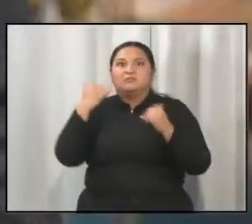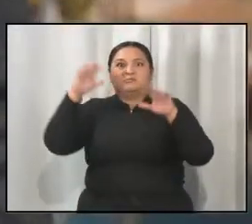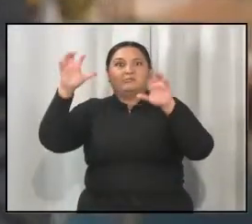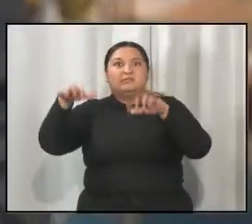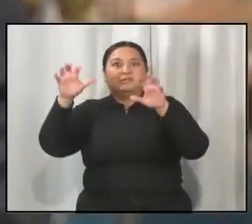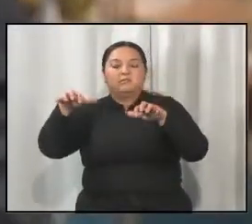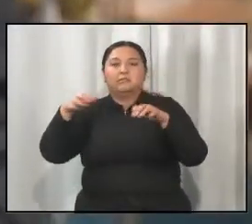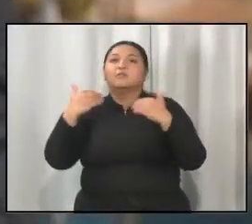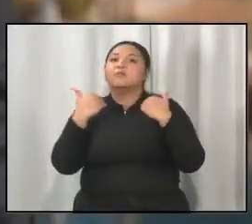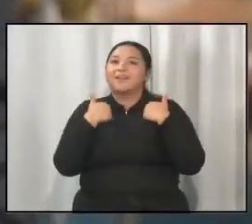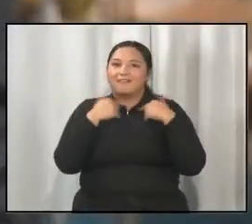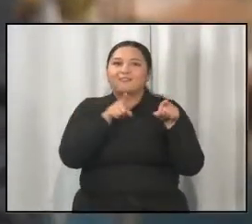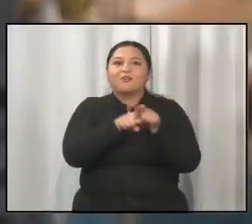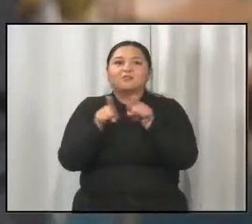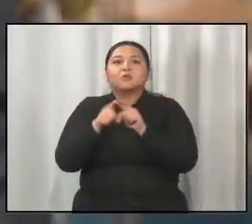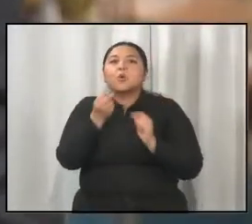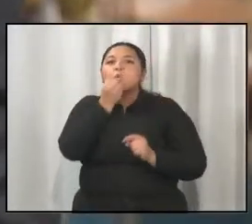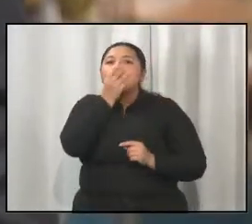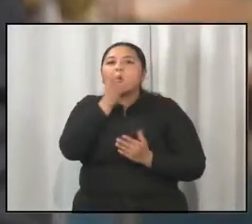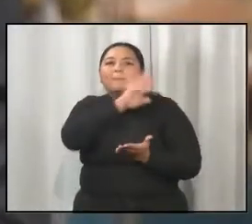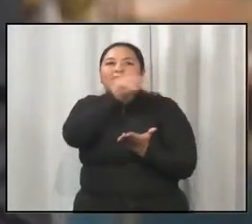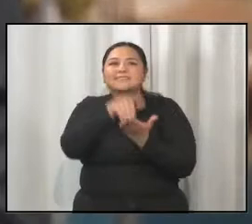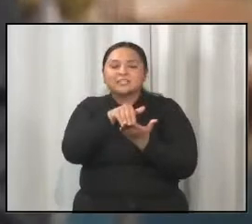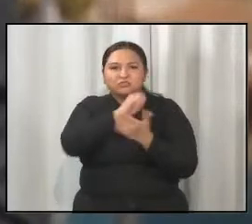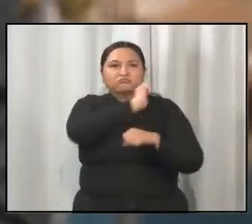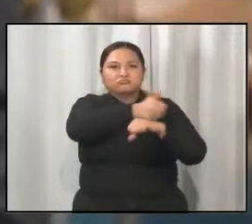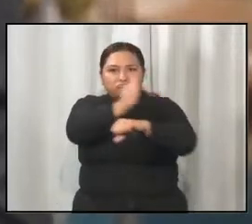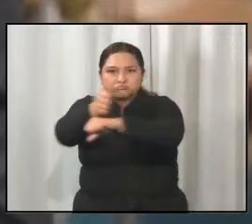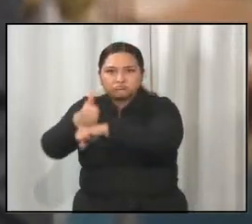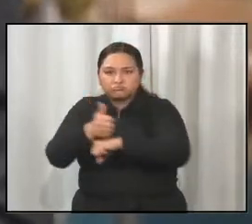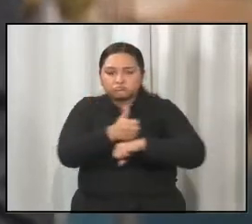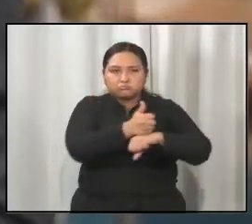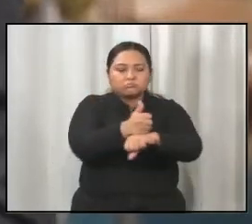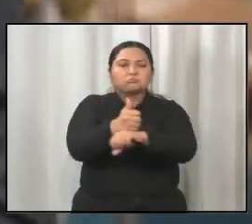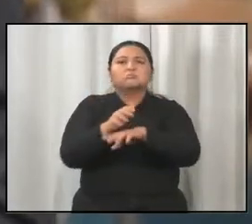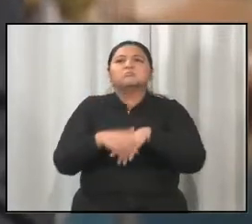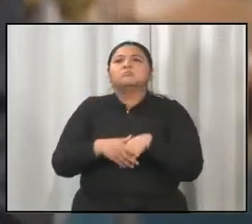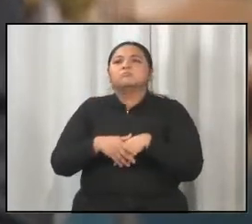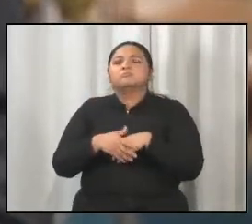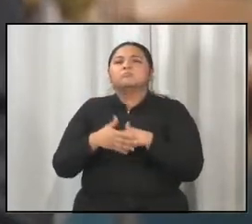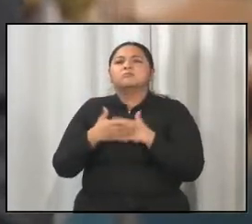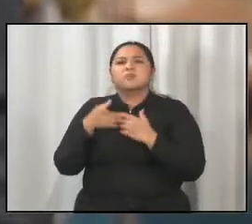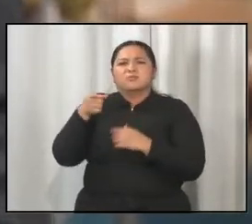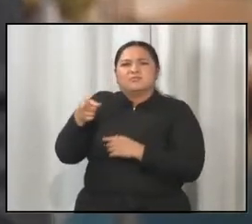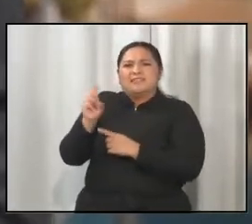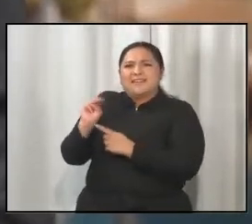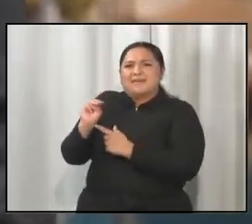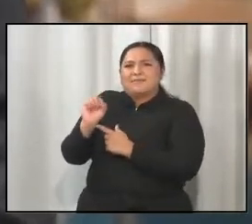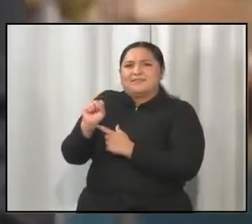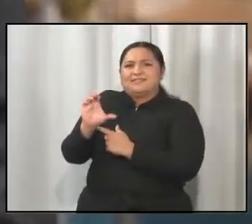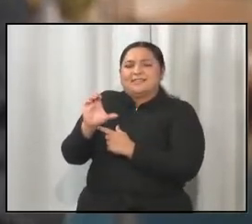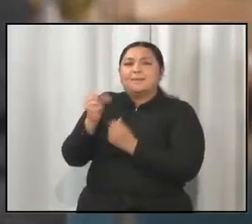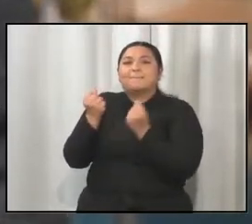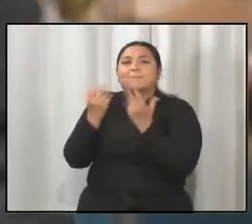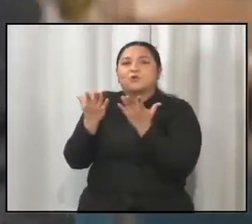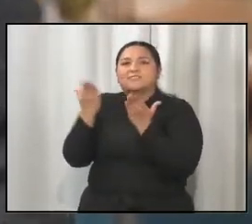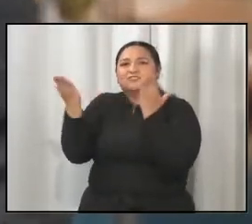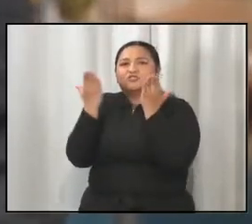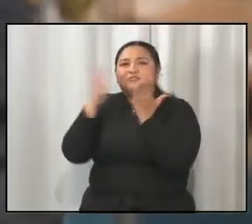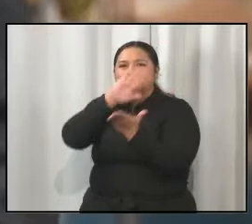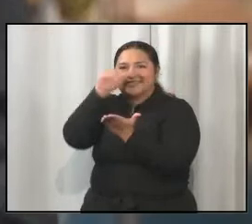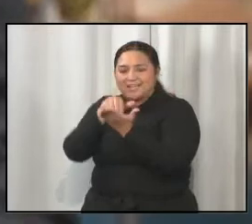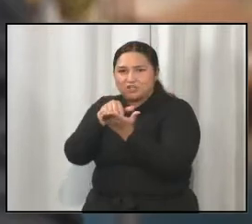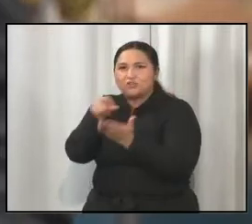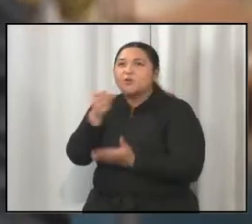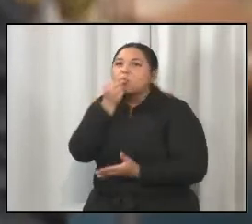centers. Just expand on it. How is it going at the multi-service center with the warming center since we have the